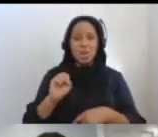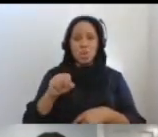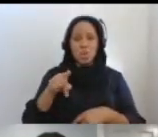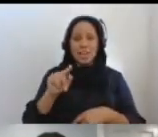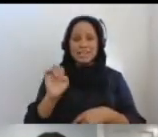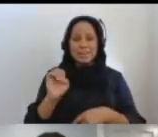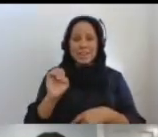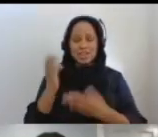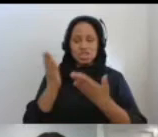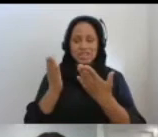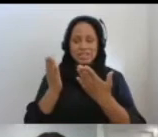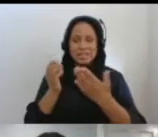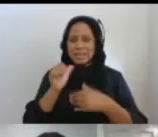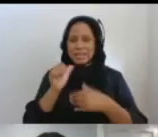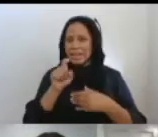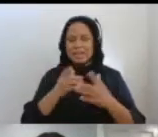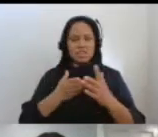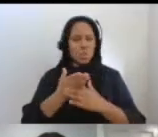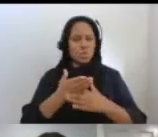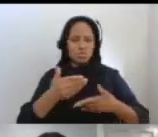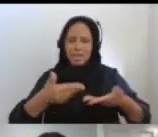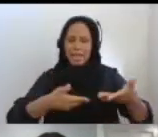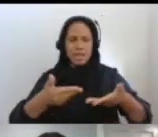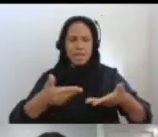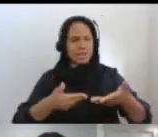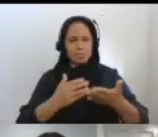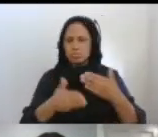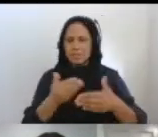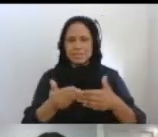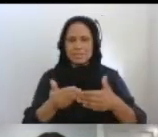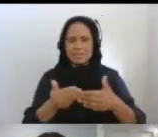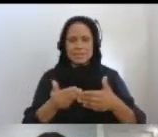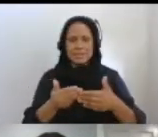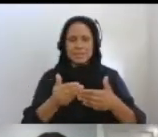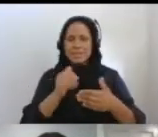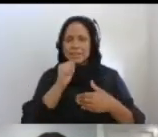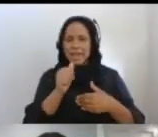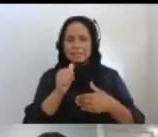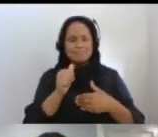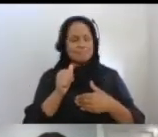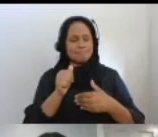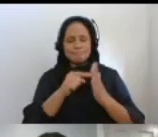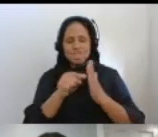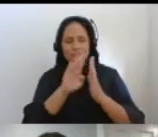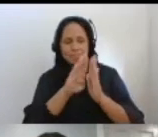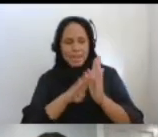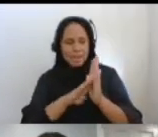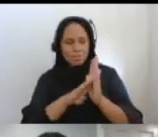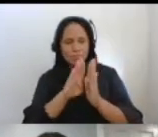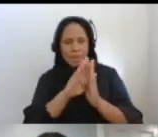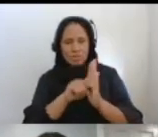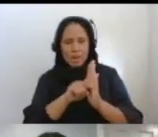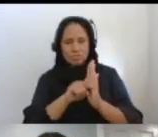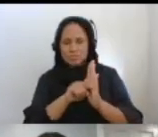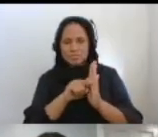does not need to go through any onboarding process. They don't need to be cleared by the FI. So it's really